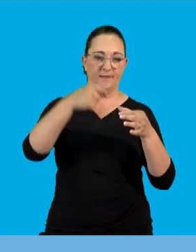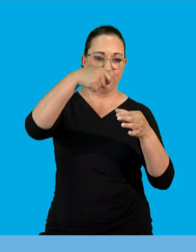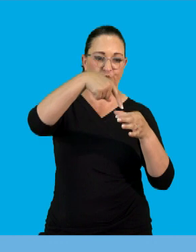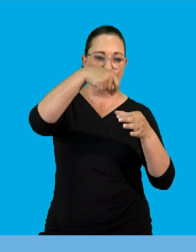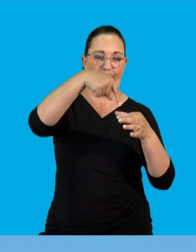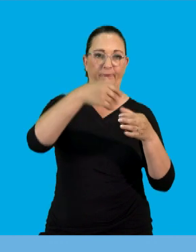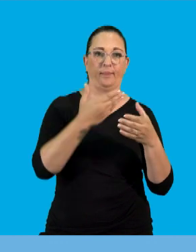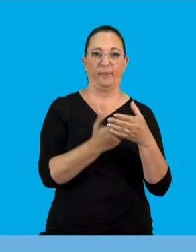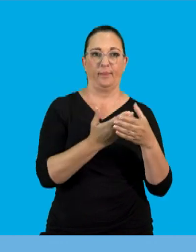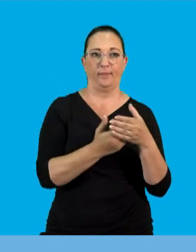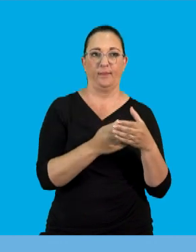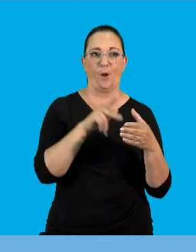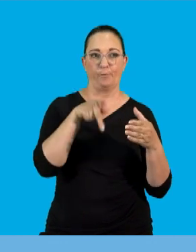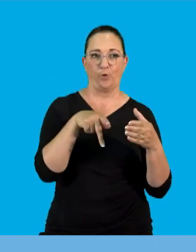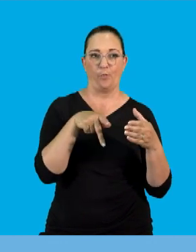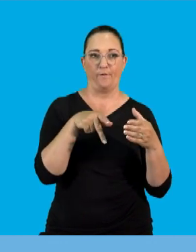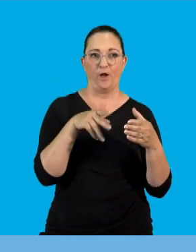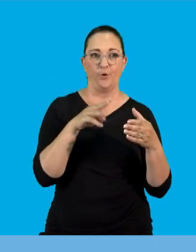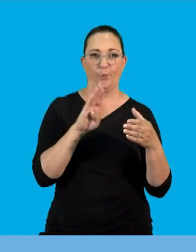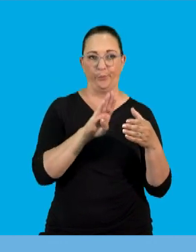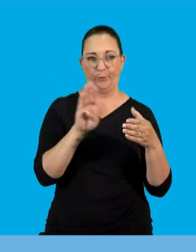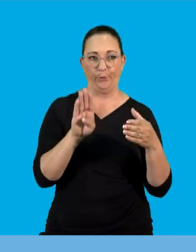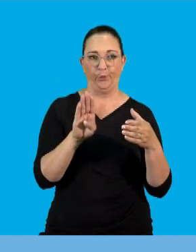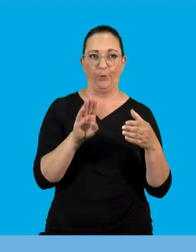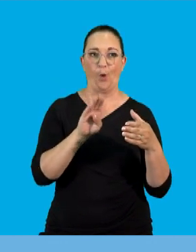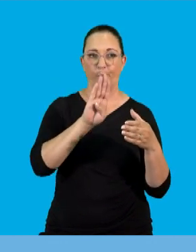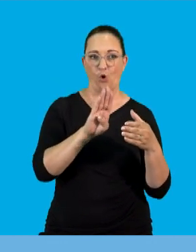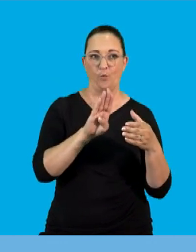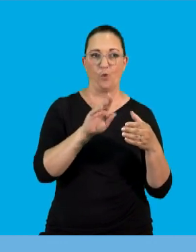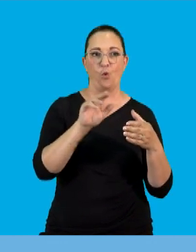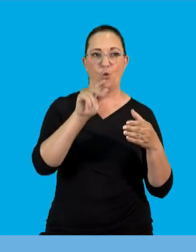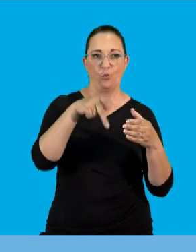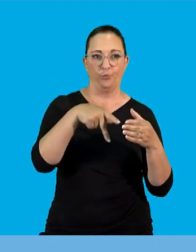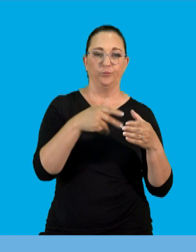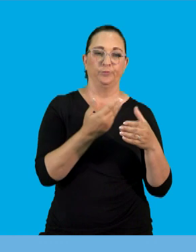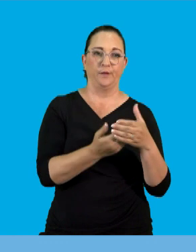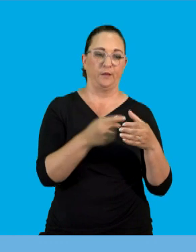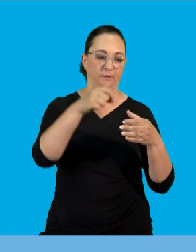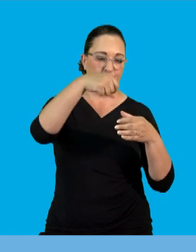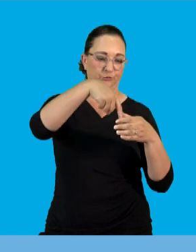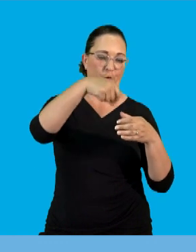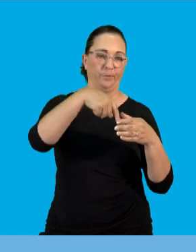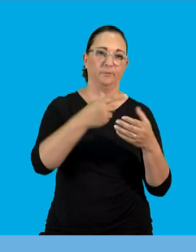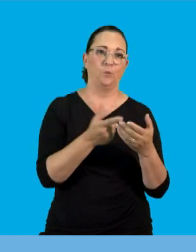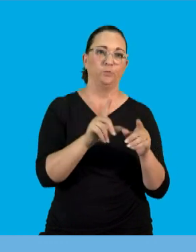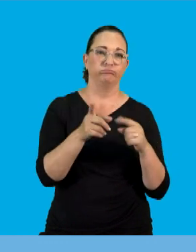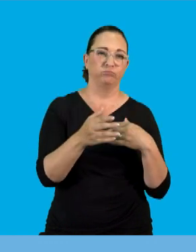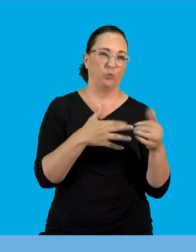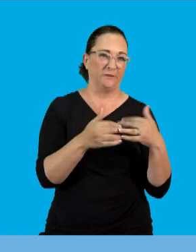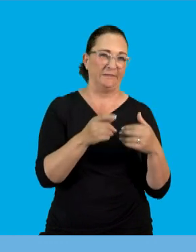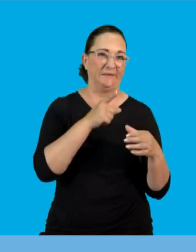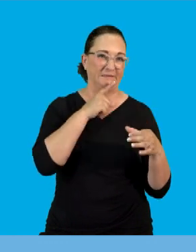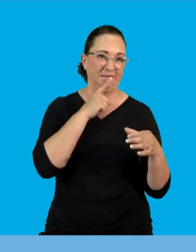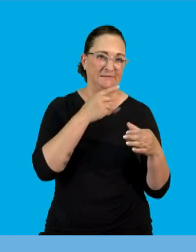drops of either the bromothiamol blue or the phenolphthalein onto the substance that we want to check, that we want to